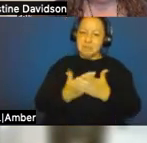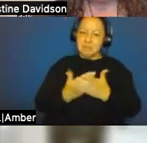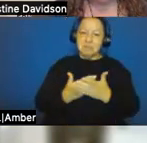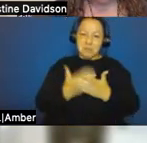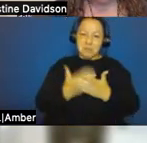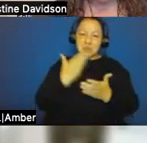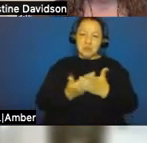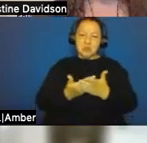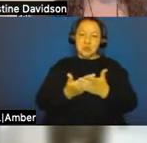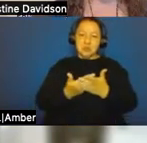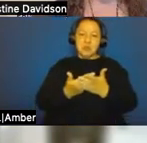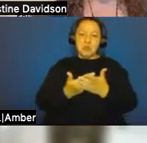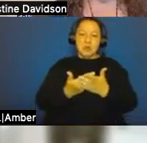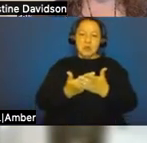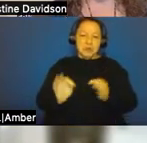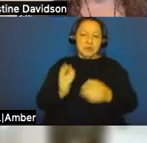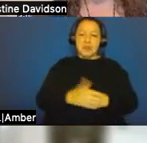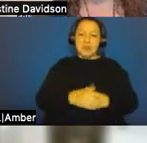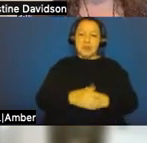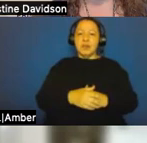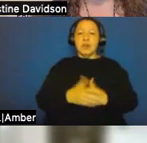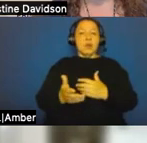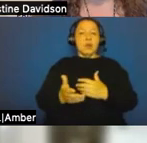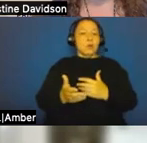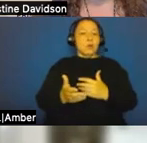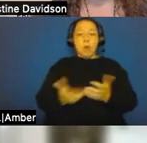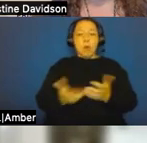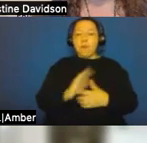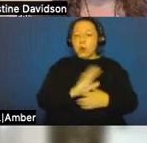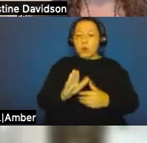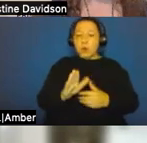And so however, your prayers or your thoughts go out,